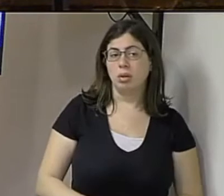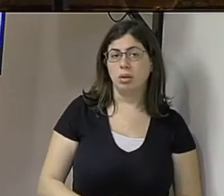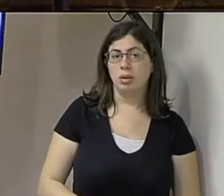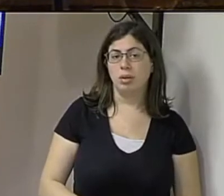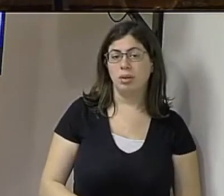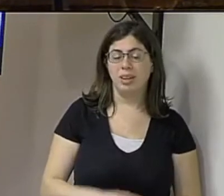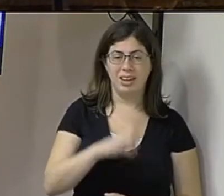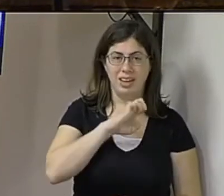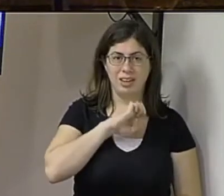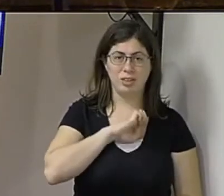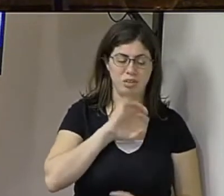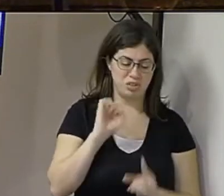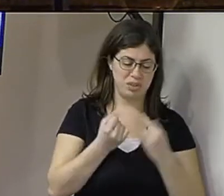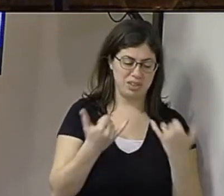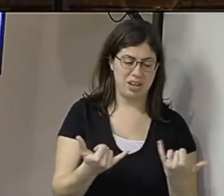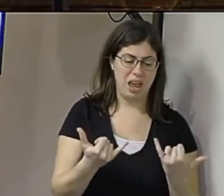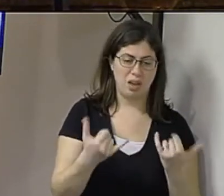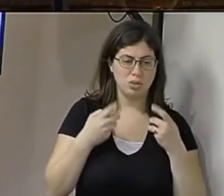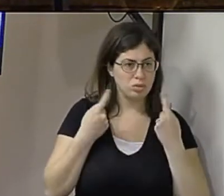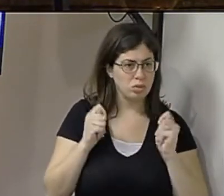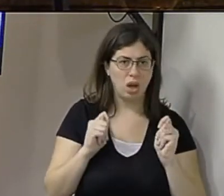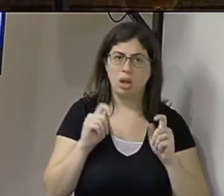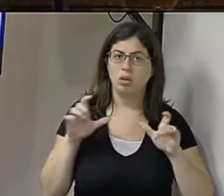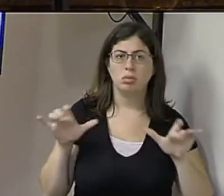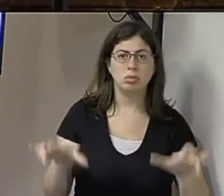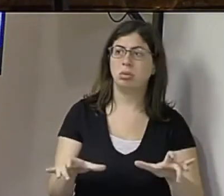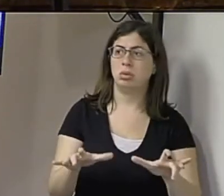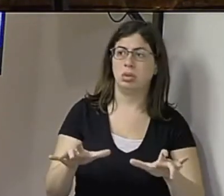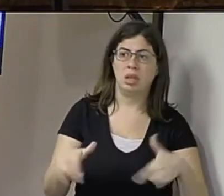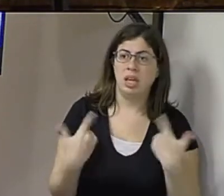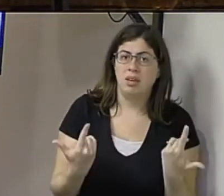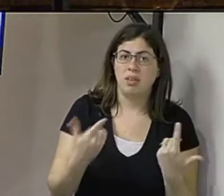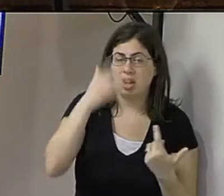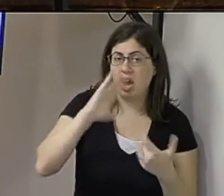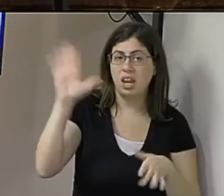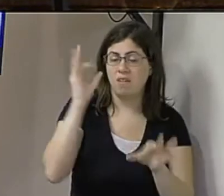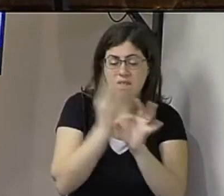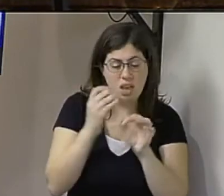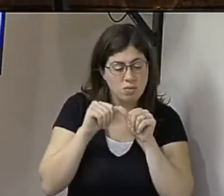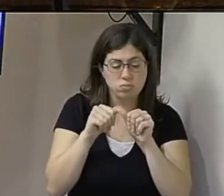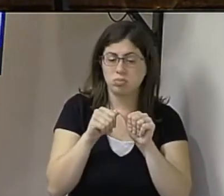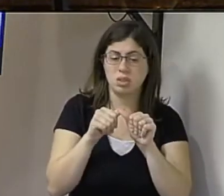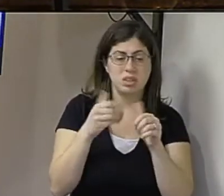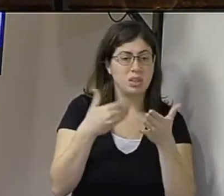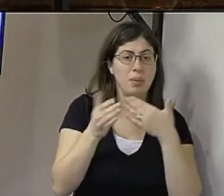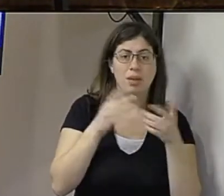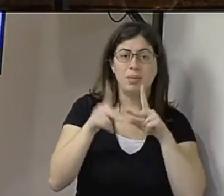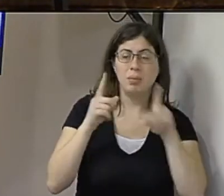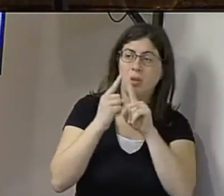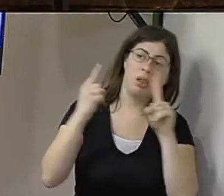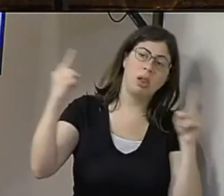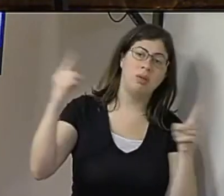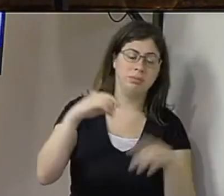Esther, in this situation at this point, is doing what she can to survive. And God is being faithful, even when his people are far from him, right? Not supposed